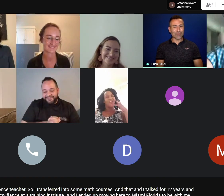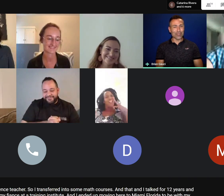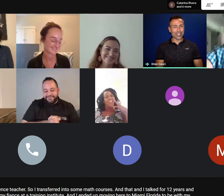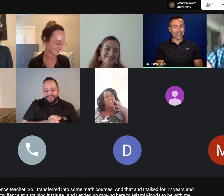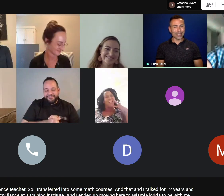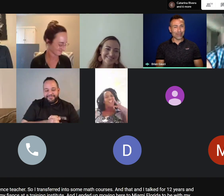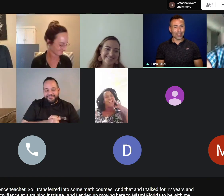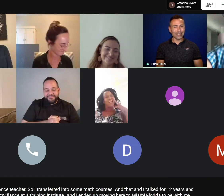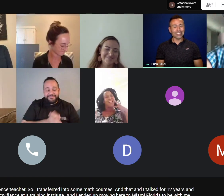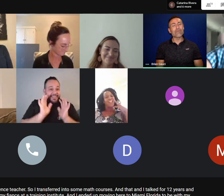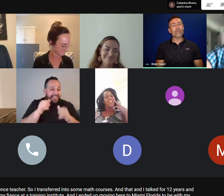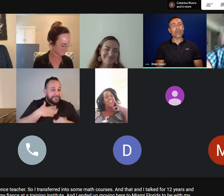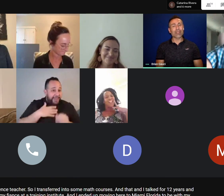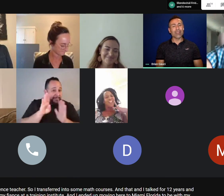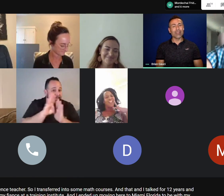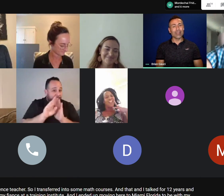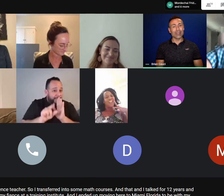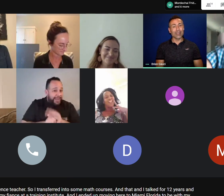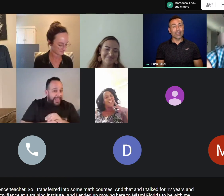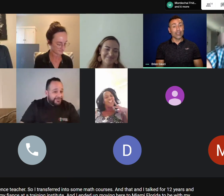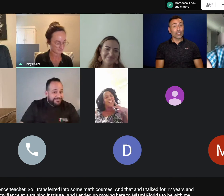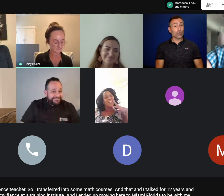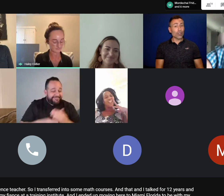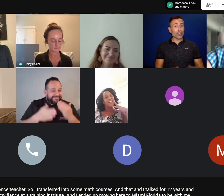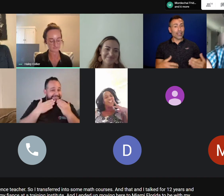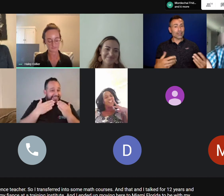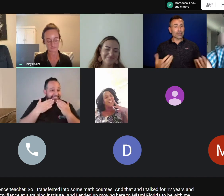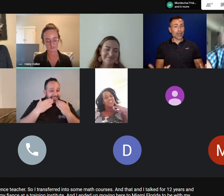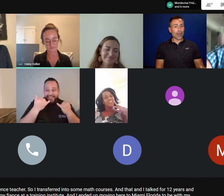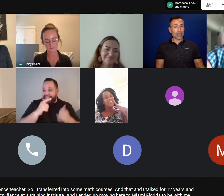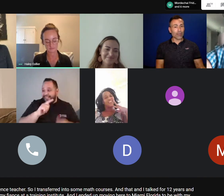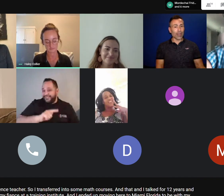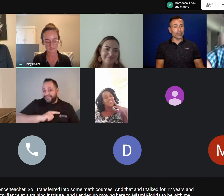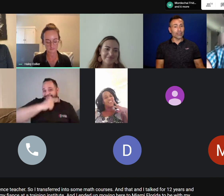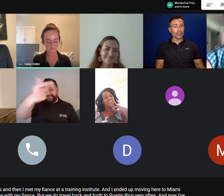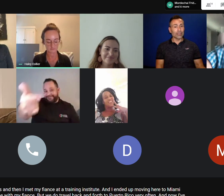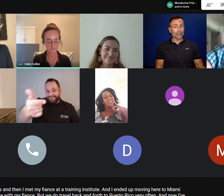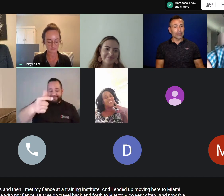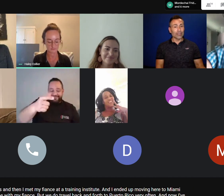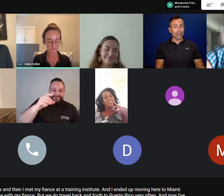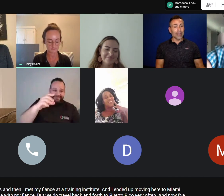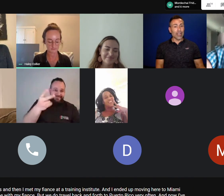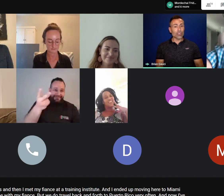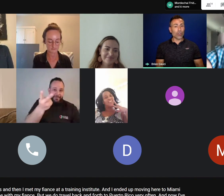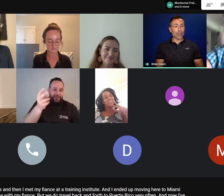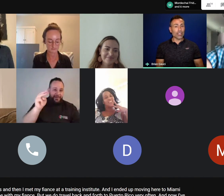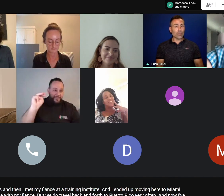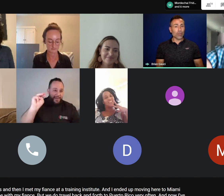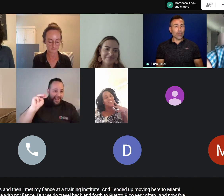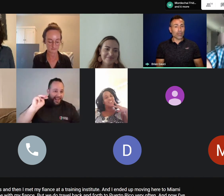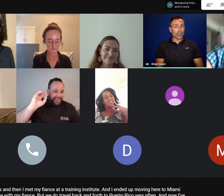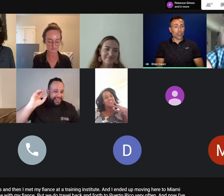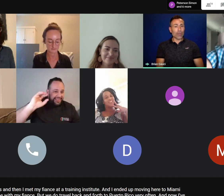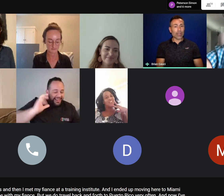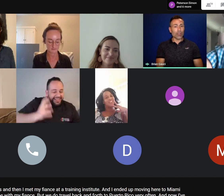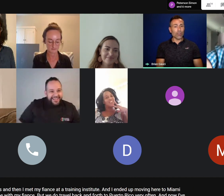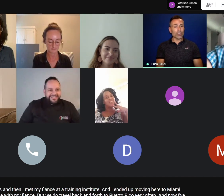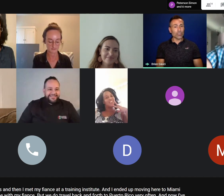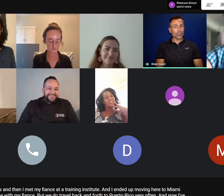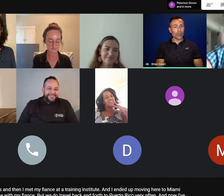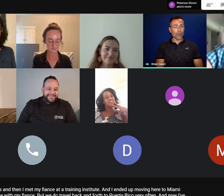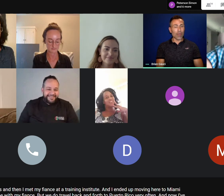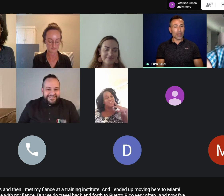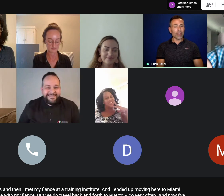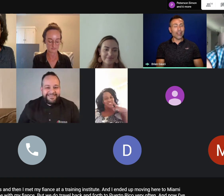you guys. I appreciate that applause. So really, that's my background. And so at this point, I'm going to turn it back